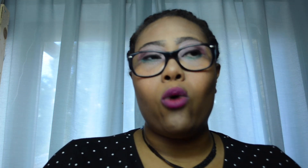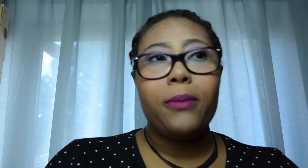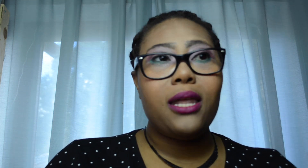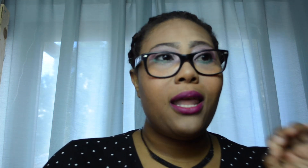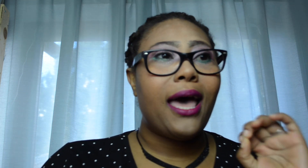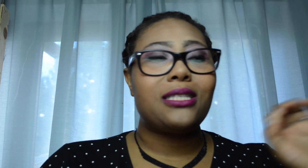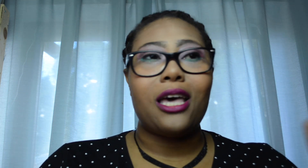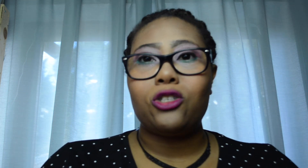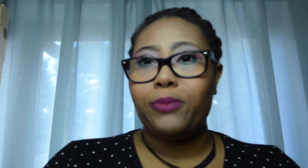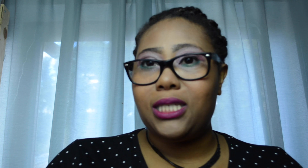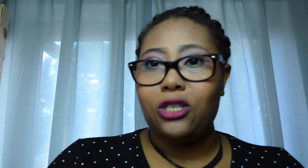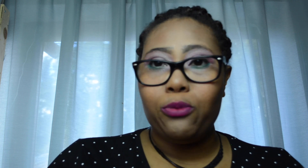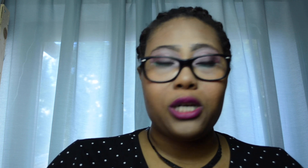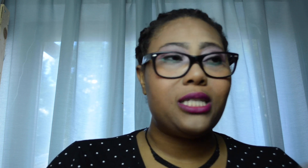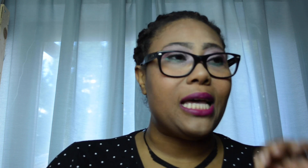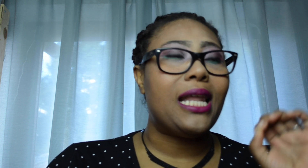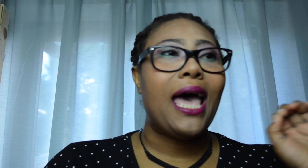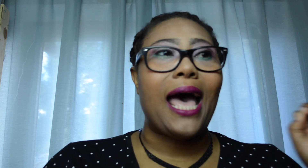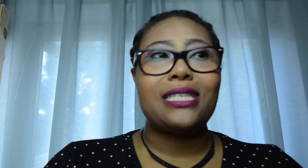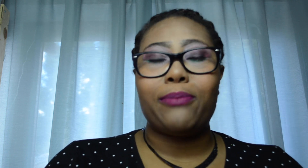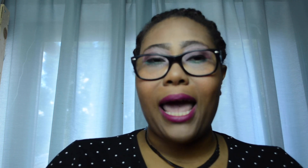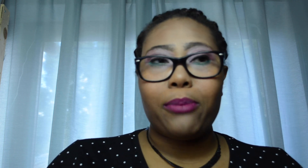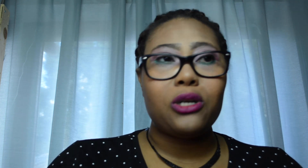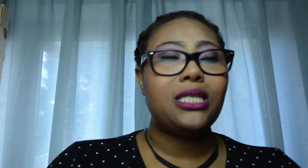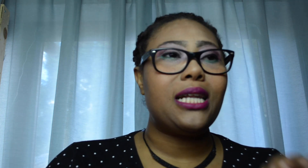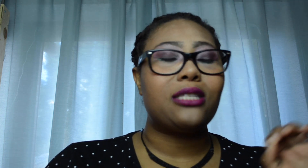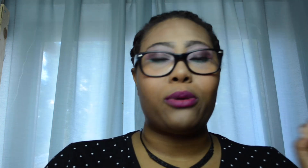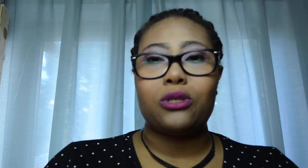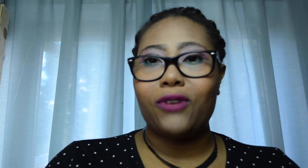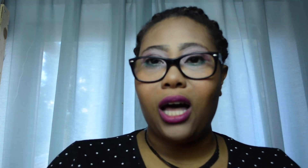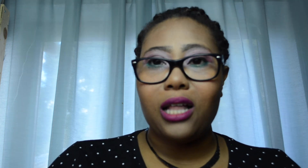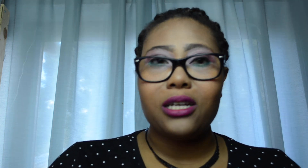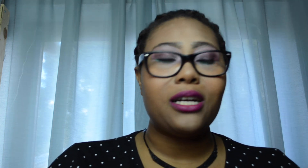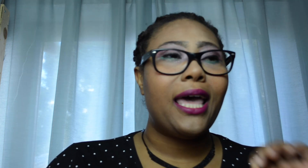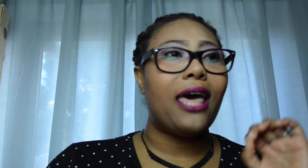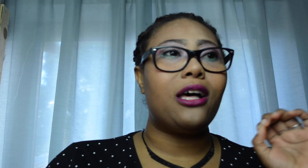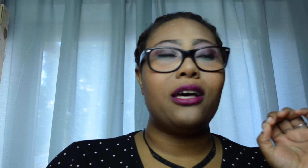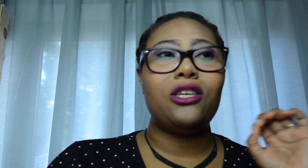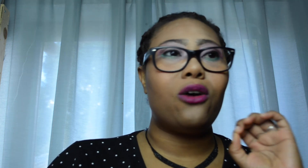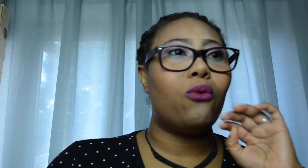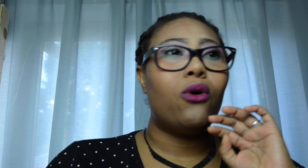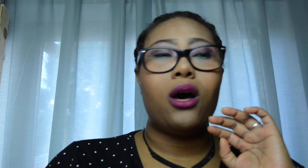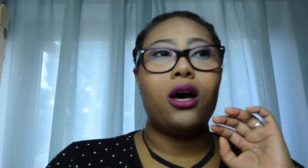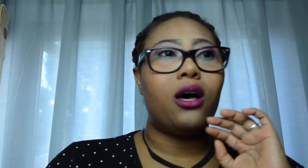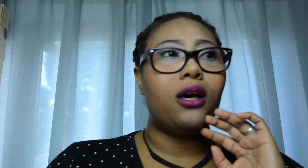a woman, as an LGBTQ person, as a Black person, as a person of color,